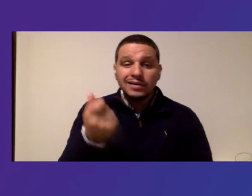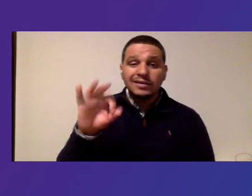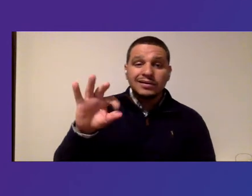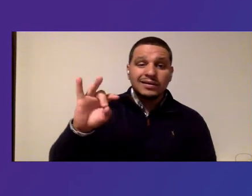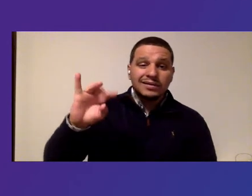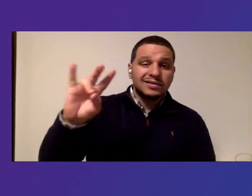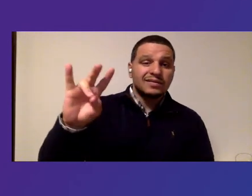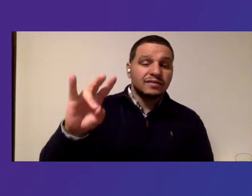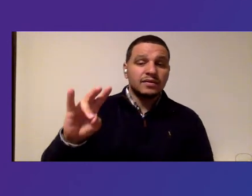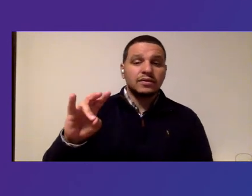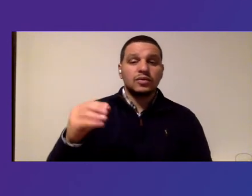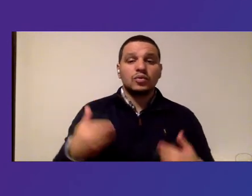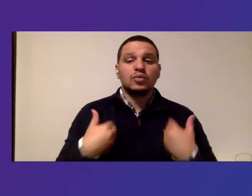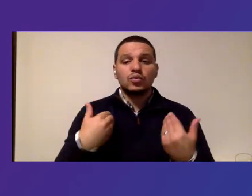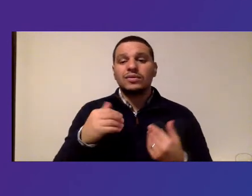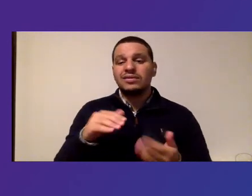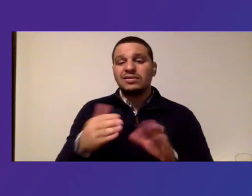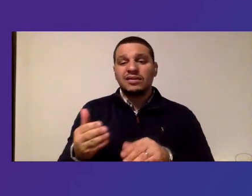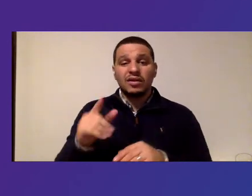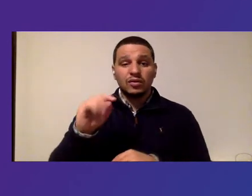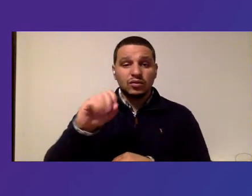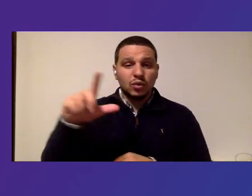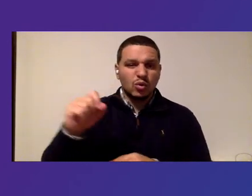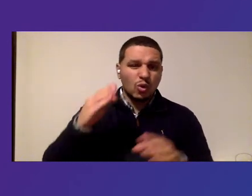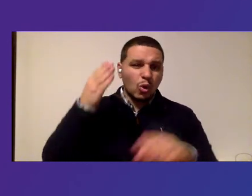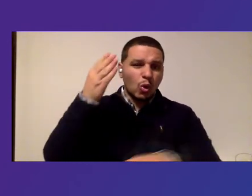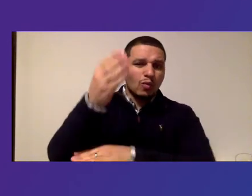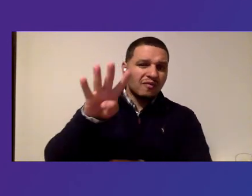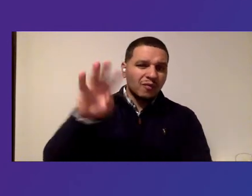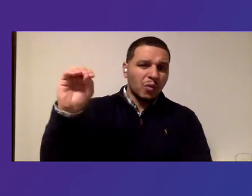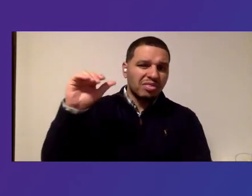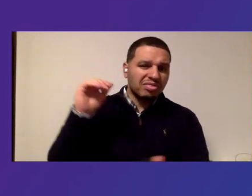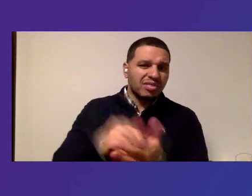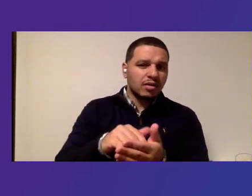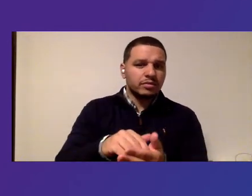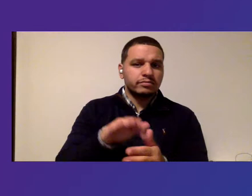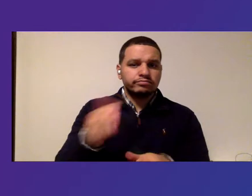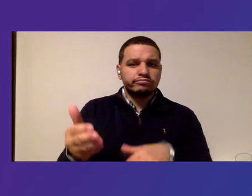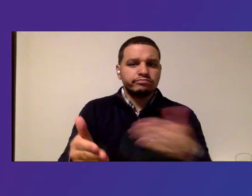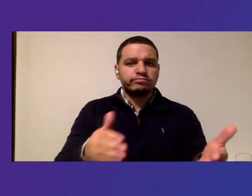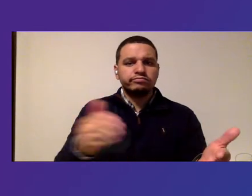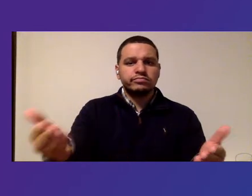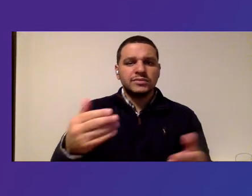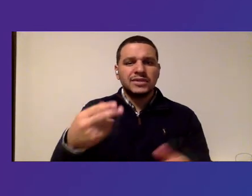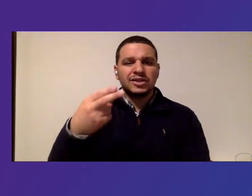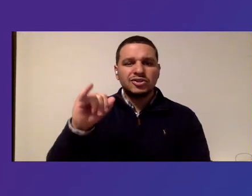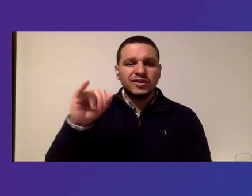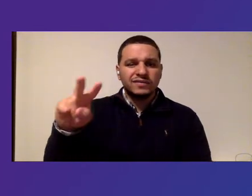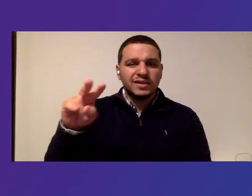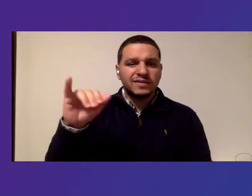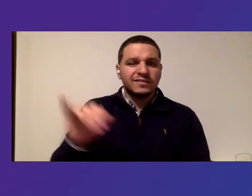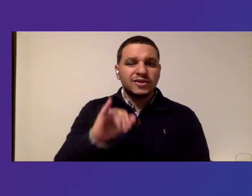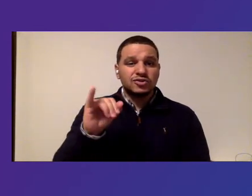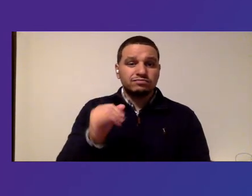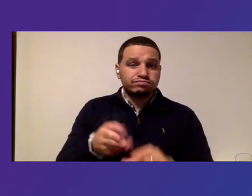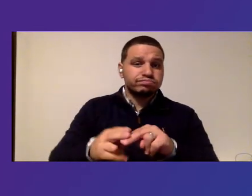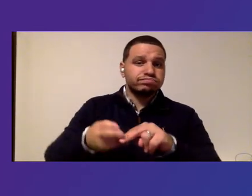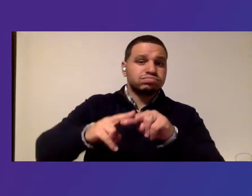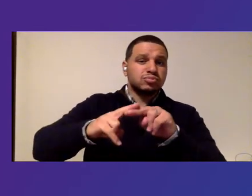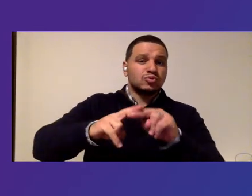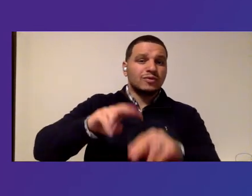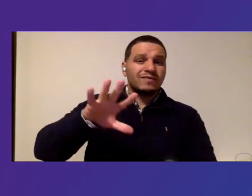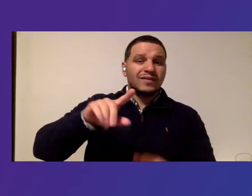youth death toll was over 40,000 and worldwide HIV infections reached to